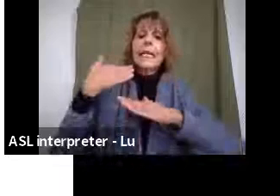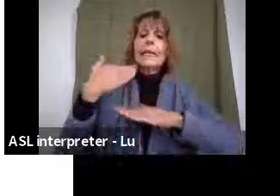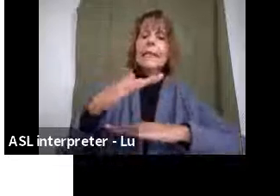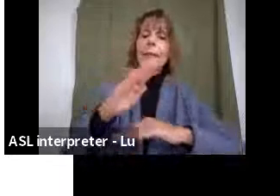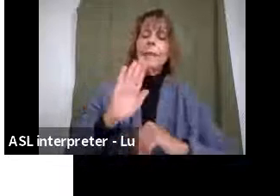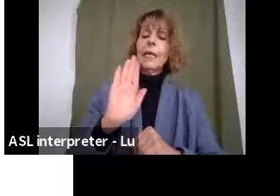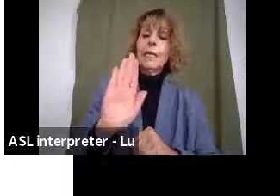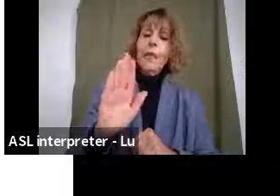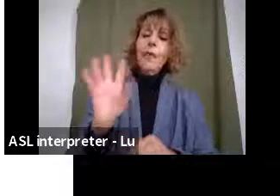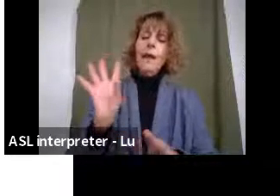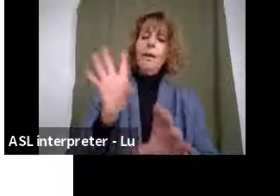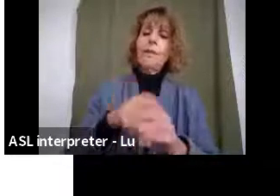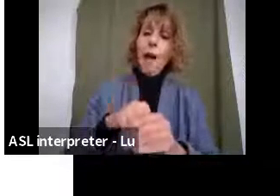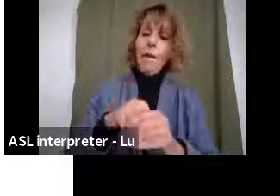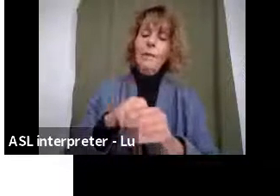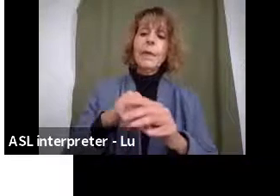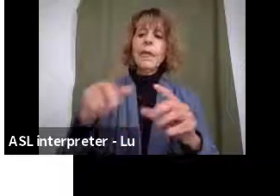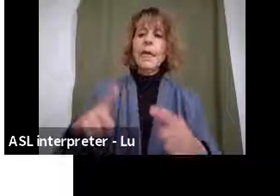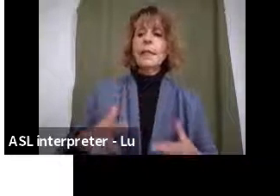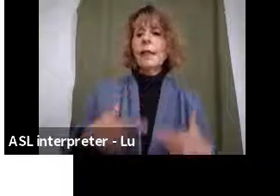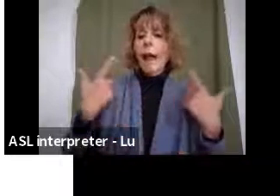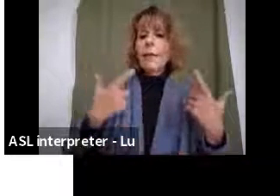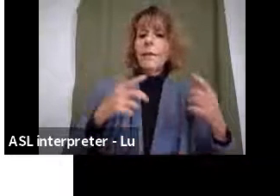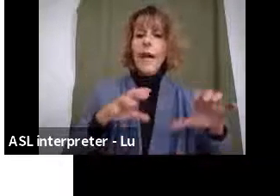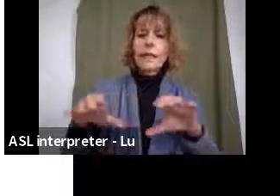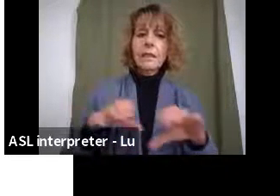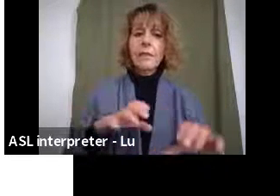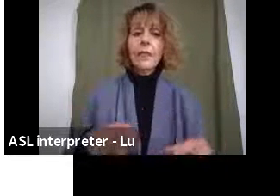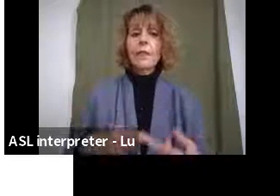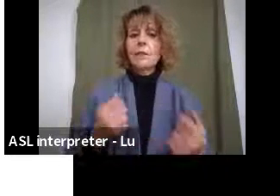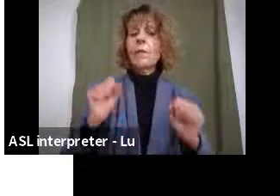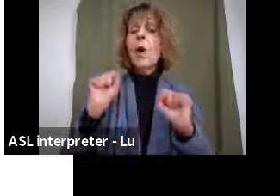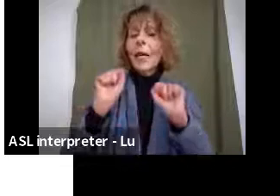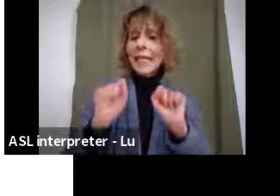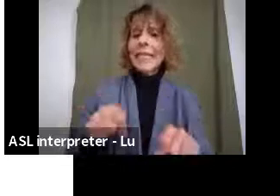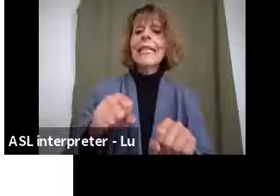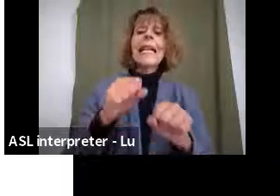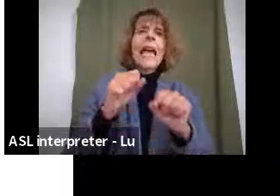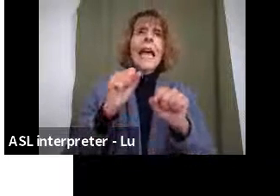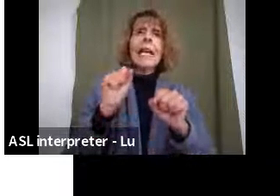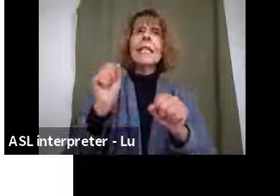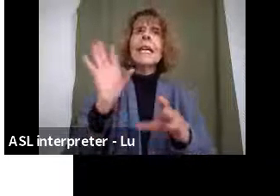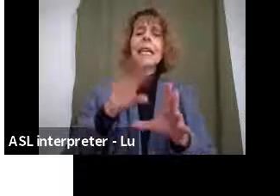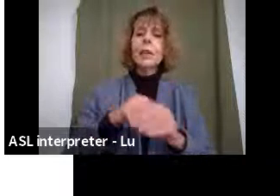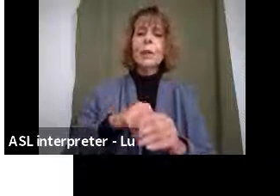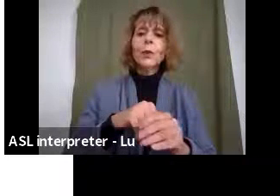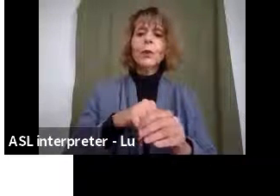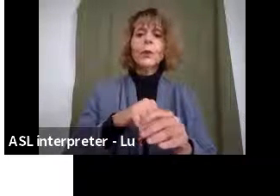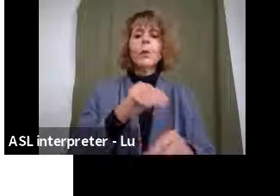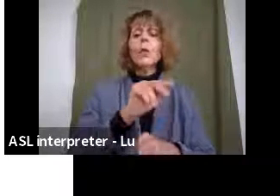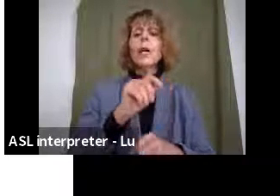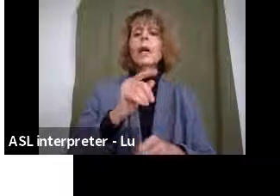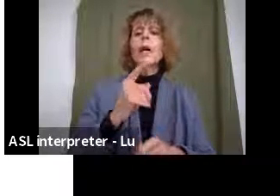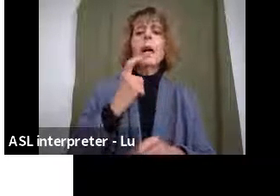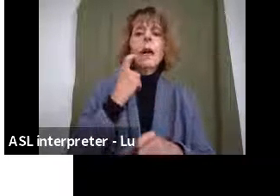to alcohol, and many more. So this person has a disability under the ADA. The second